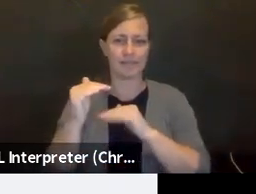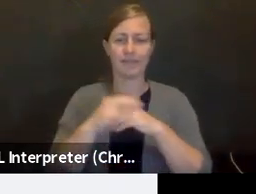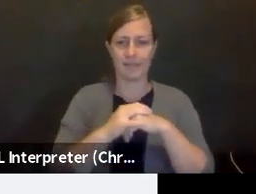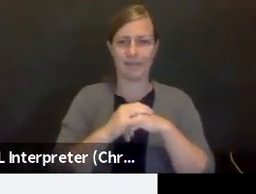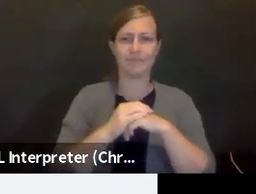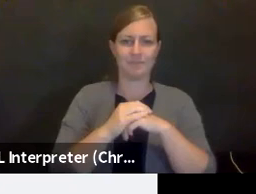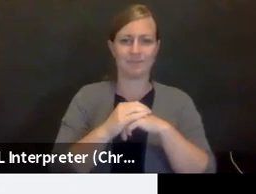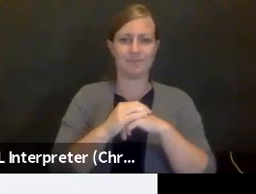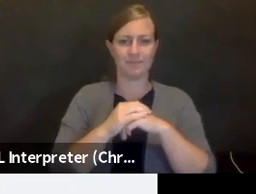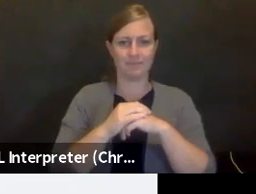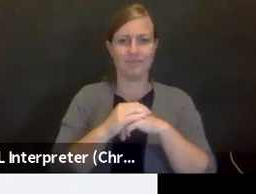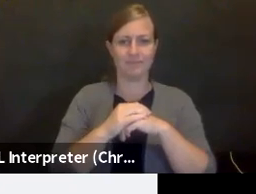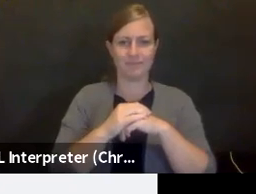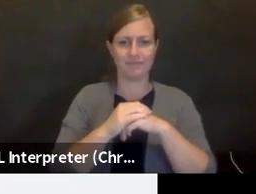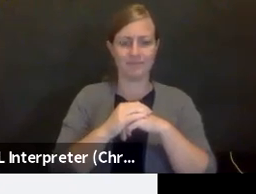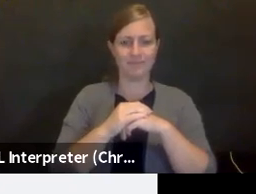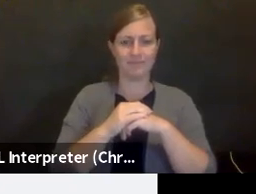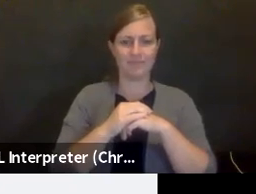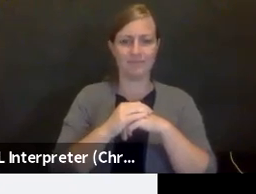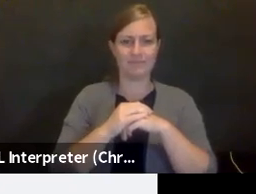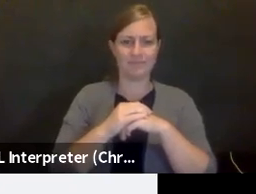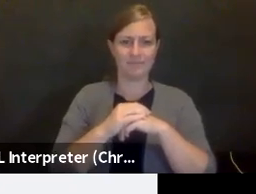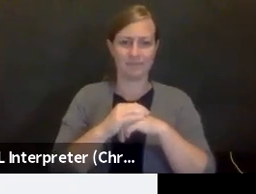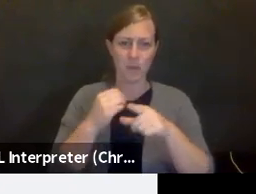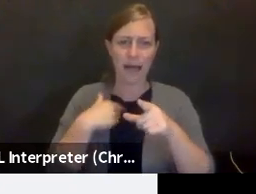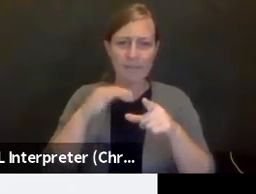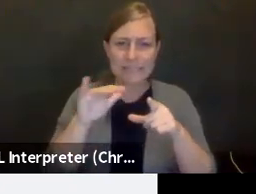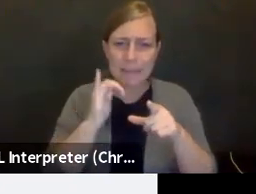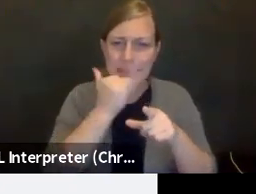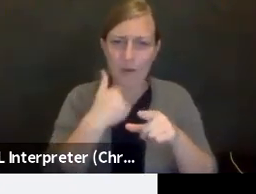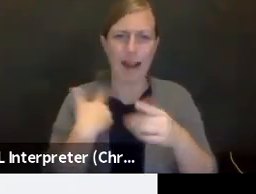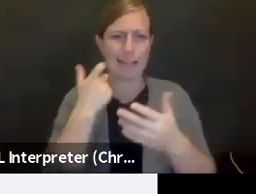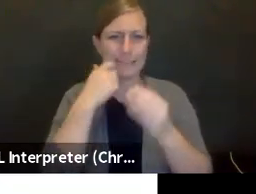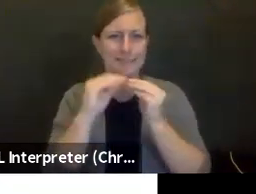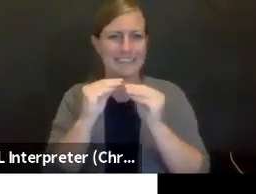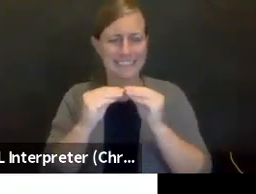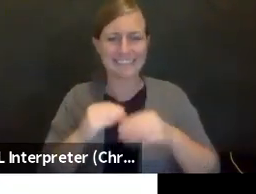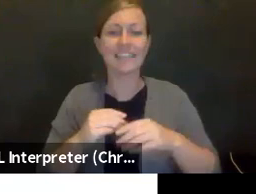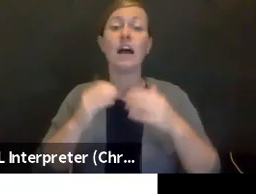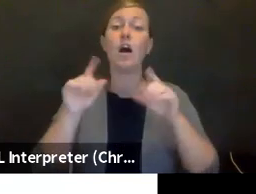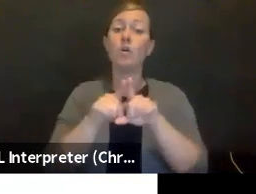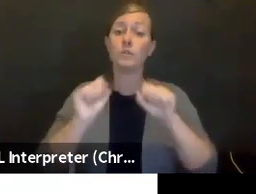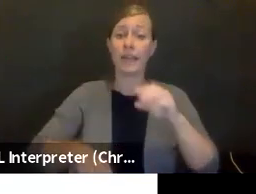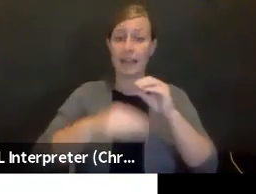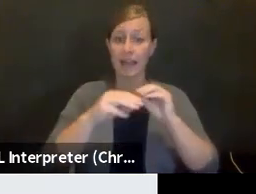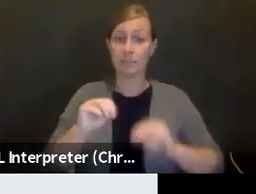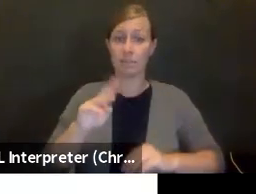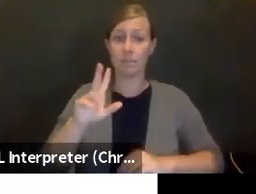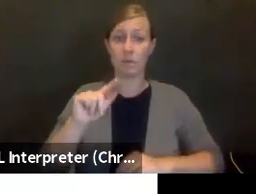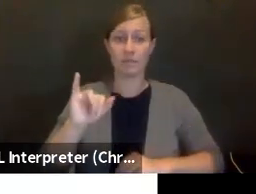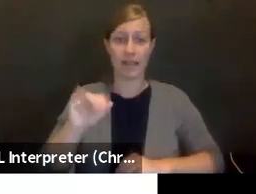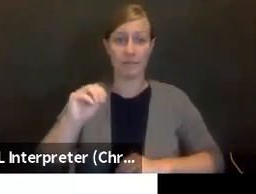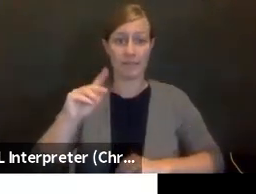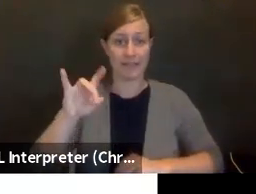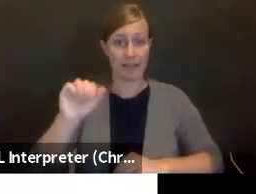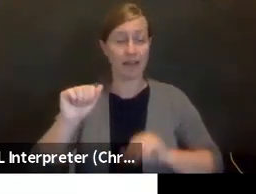Okay, so yes, I had a spelling error. I fixed it. You can also add multimedia and you could add a video. Let's see if